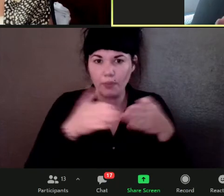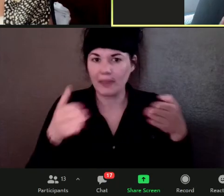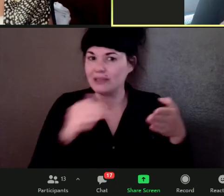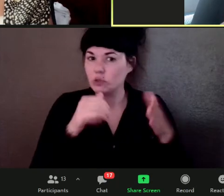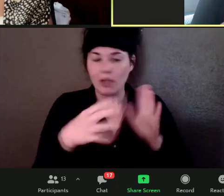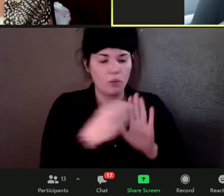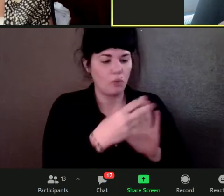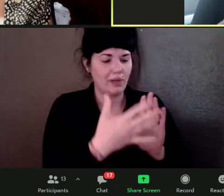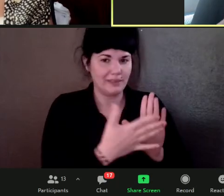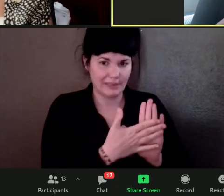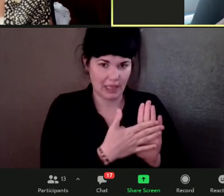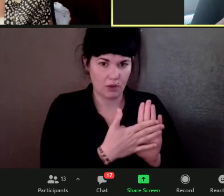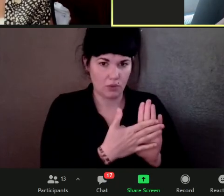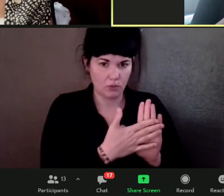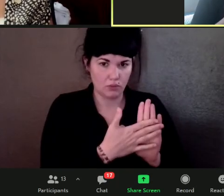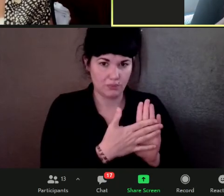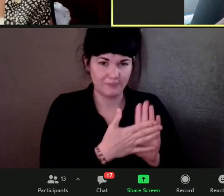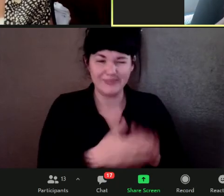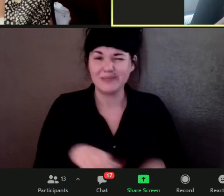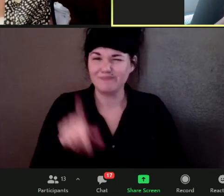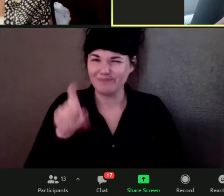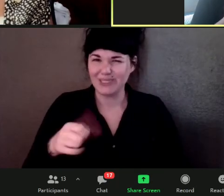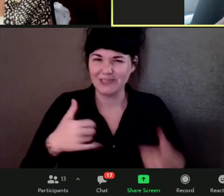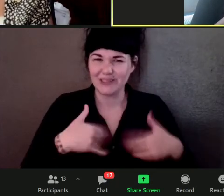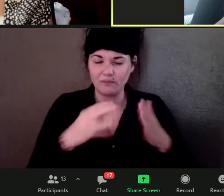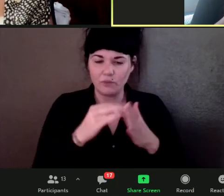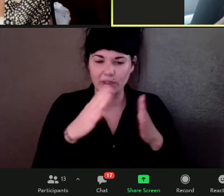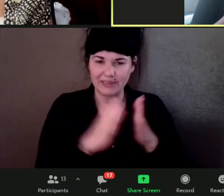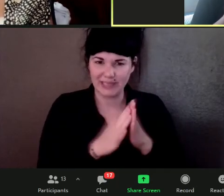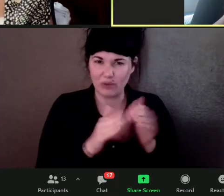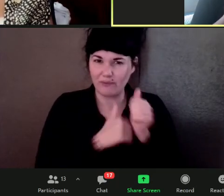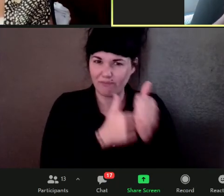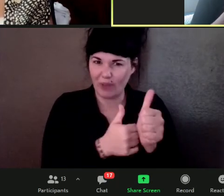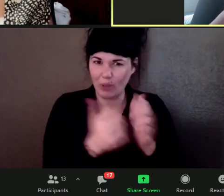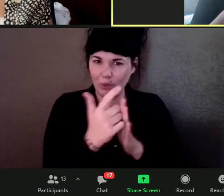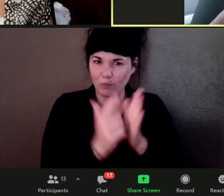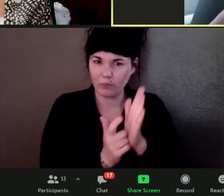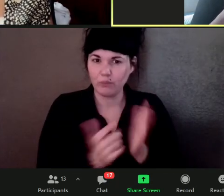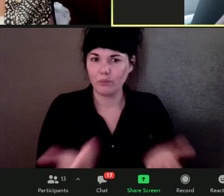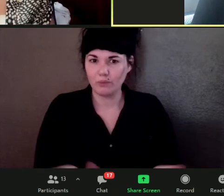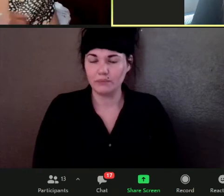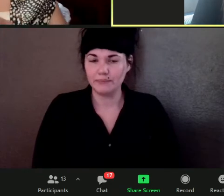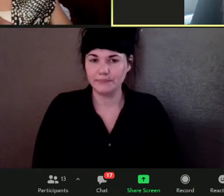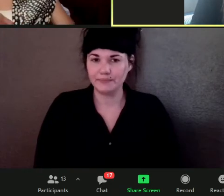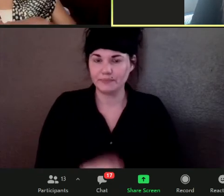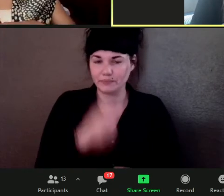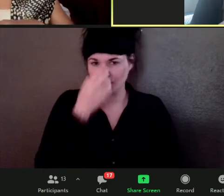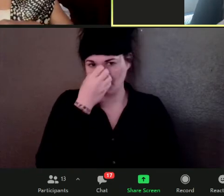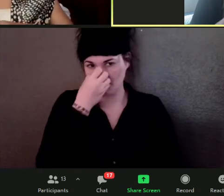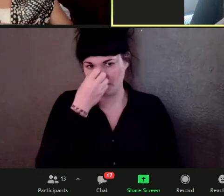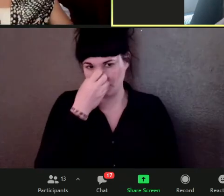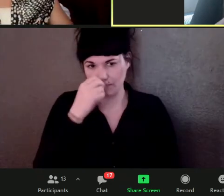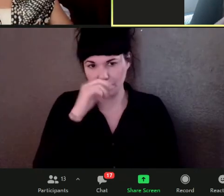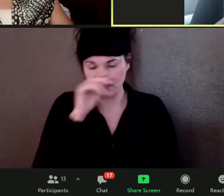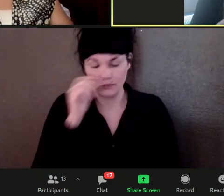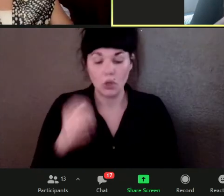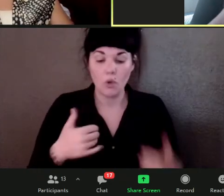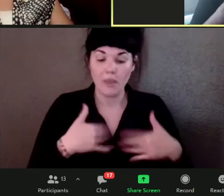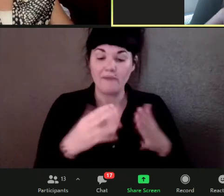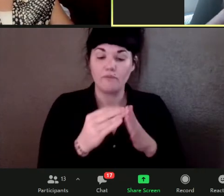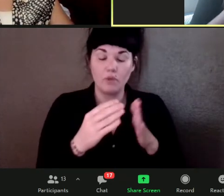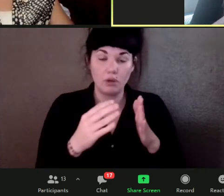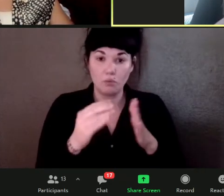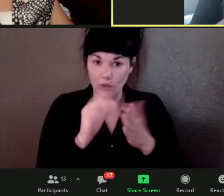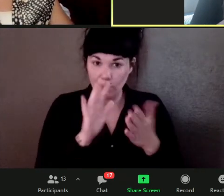of compliance. And so having that stuff written down and, being able to give that to the employee when there is questions can kind